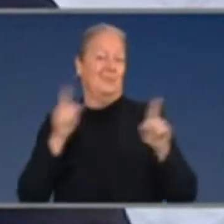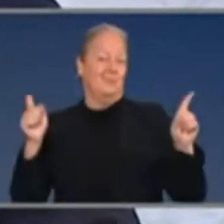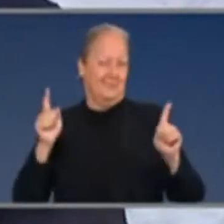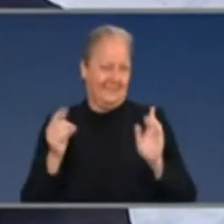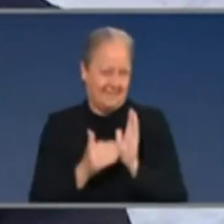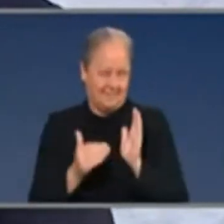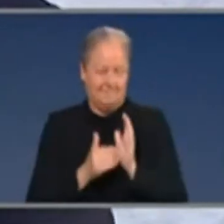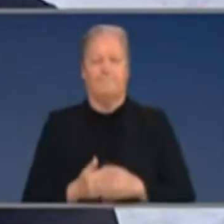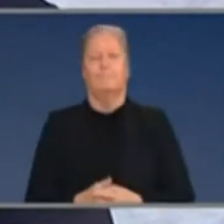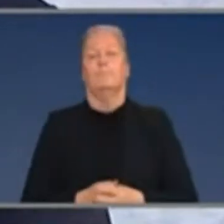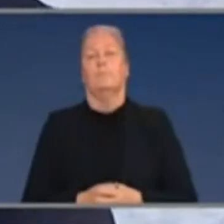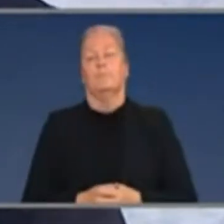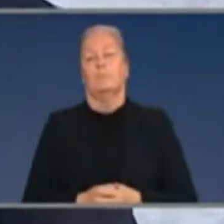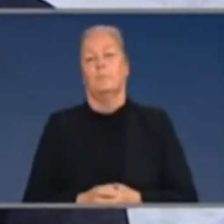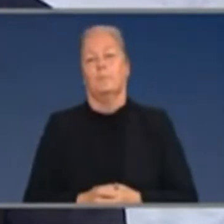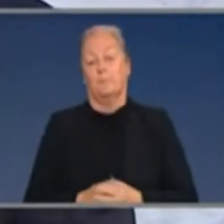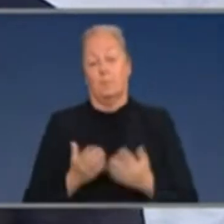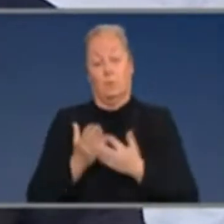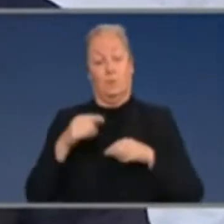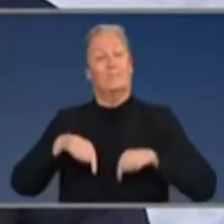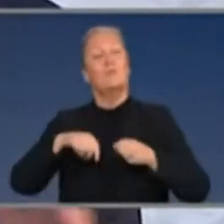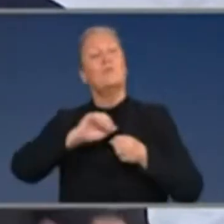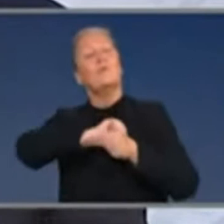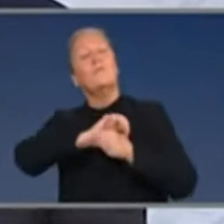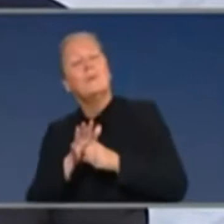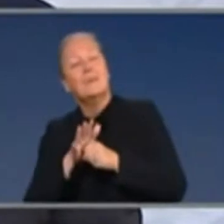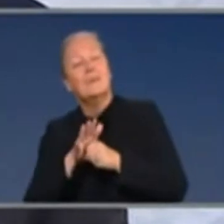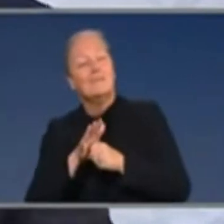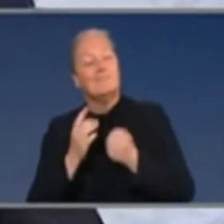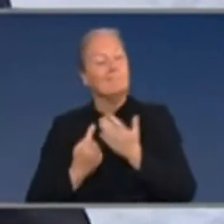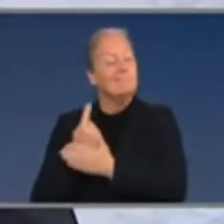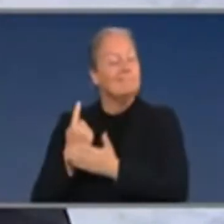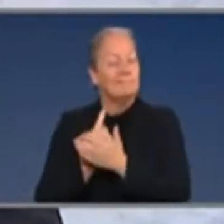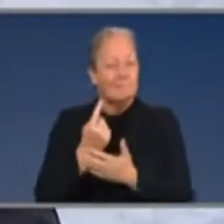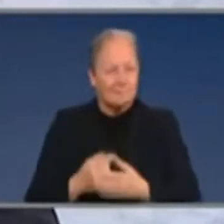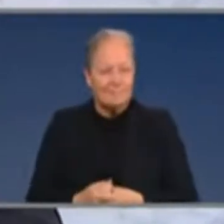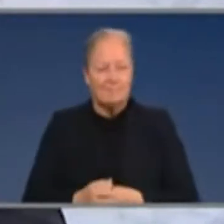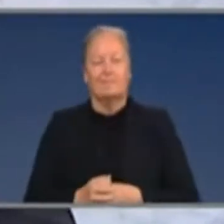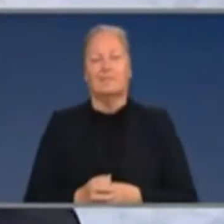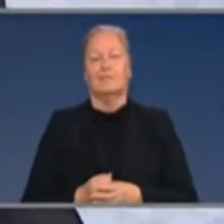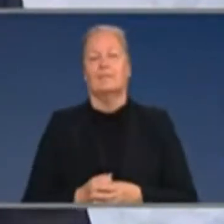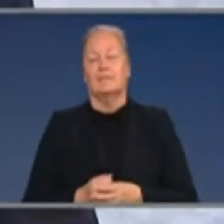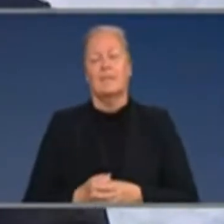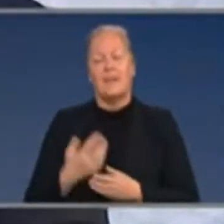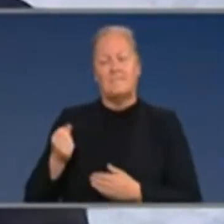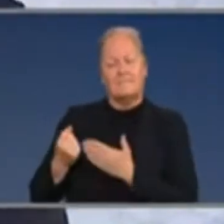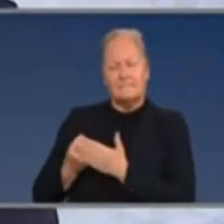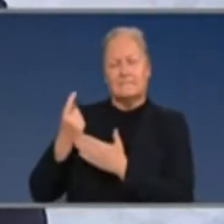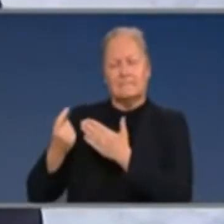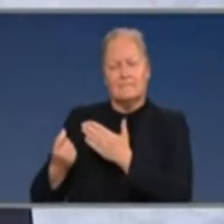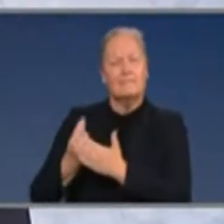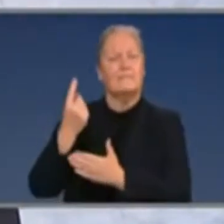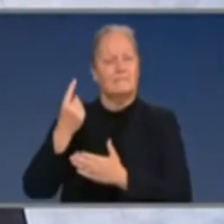As we've been dealing with the pandemic, there have been two phrases, two concepts that have come up in almost all the briefings that I've had.